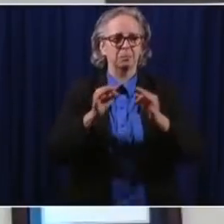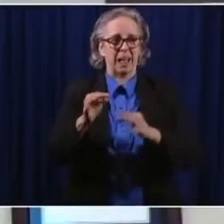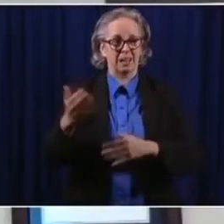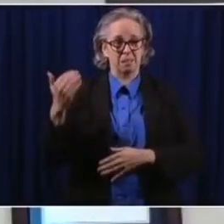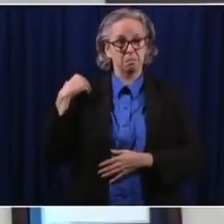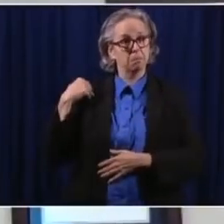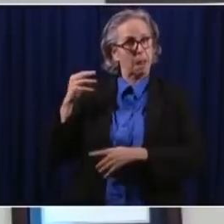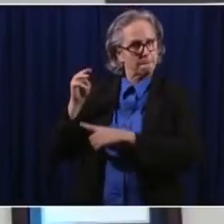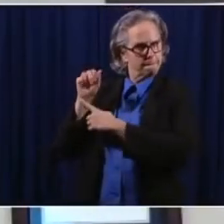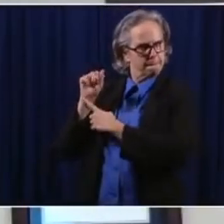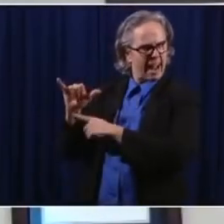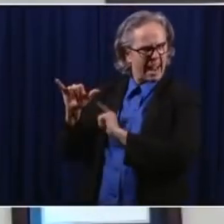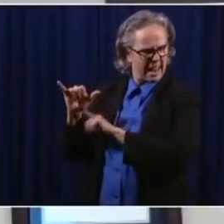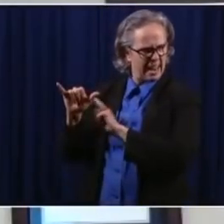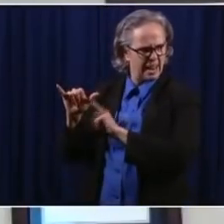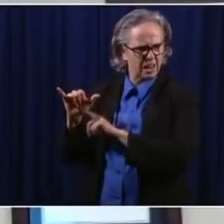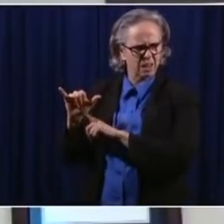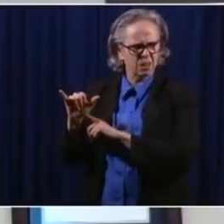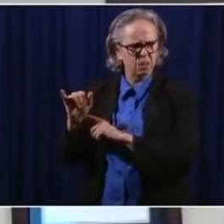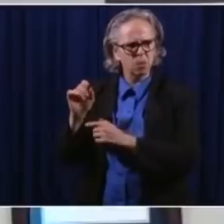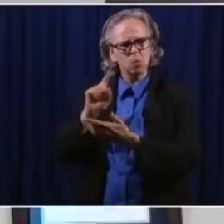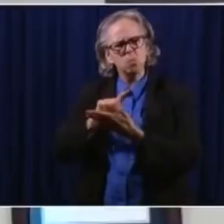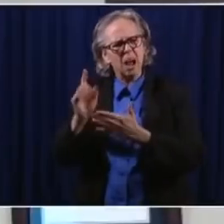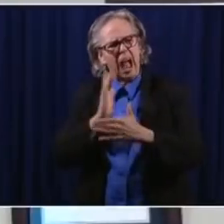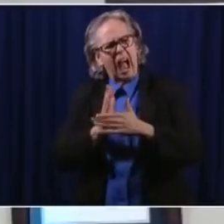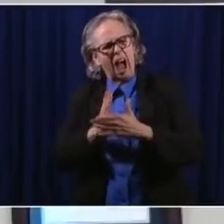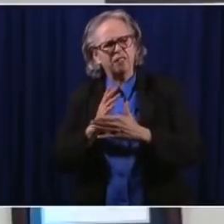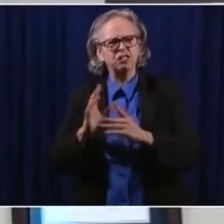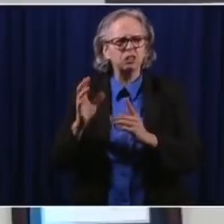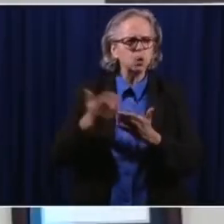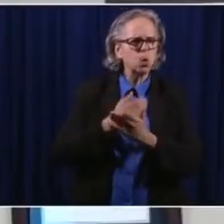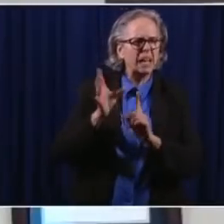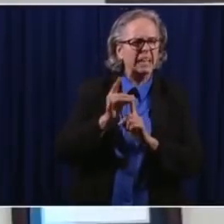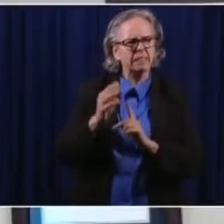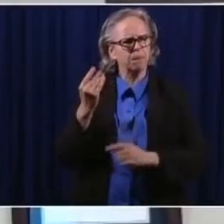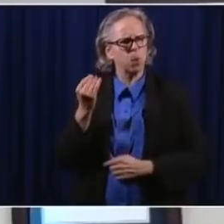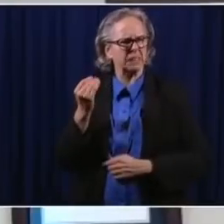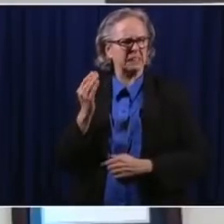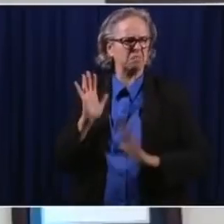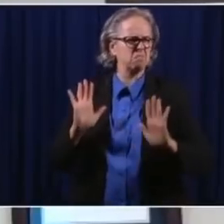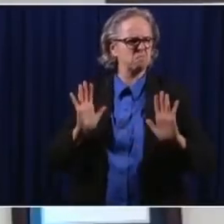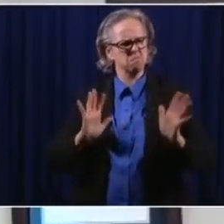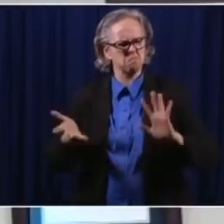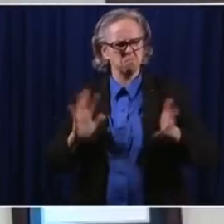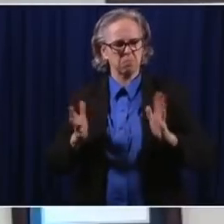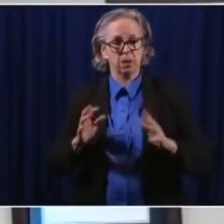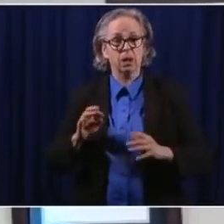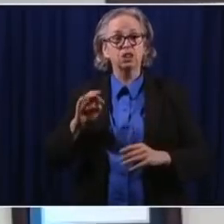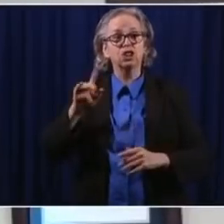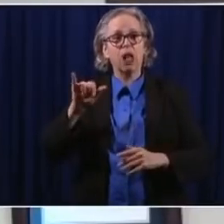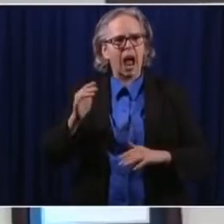seeing 14 cases a week on average. And then in July, we were seeing 74 cases a week